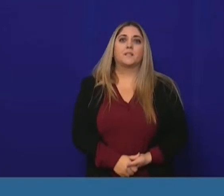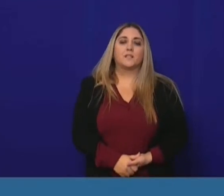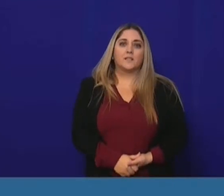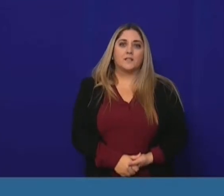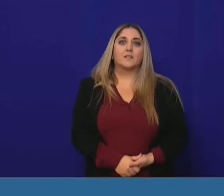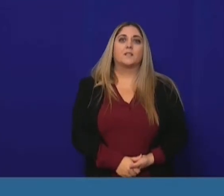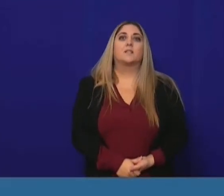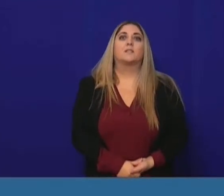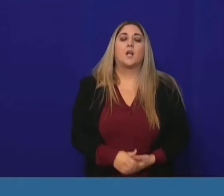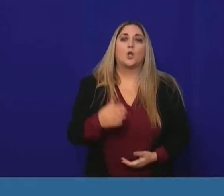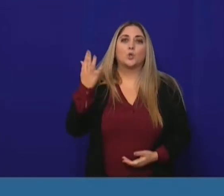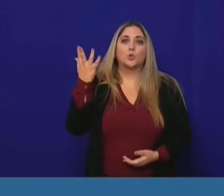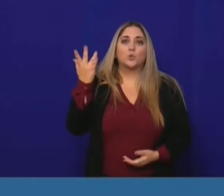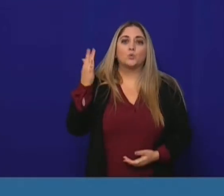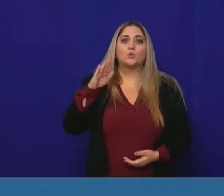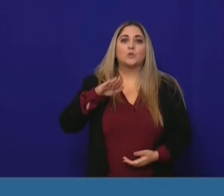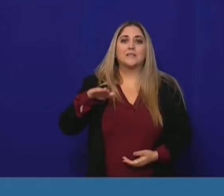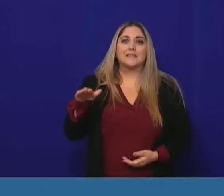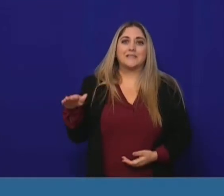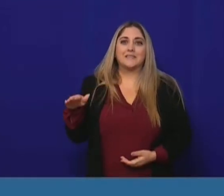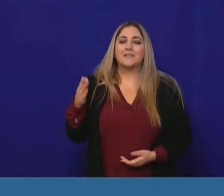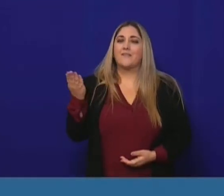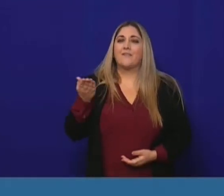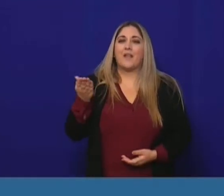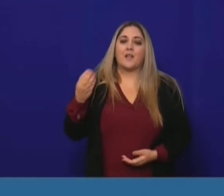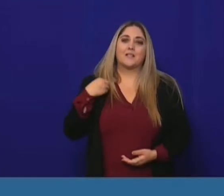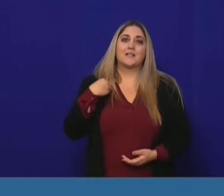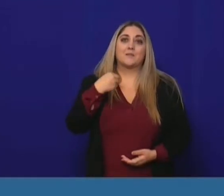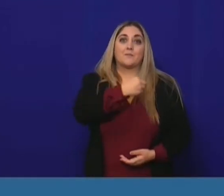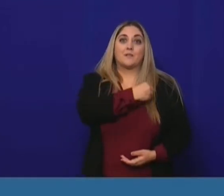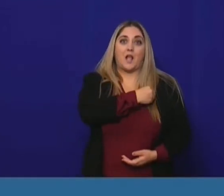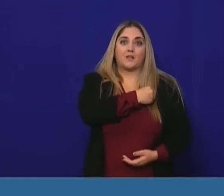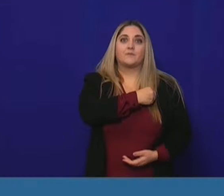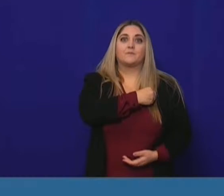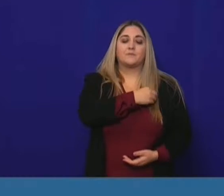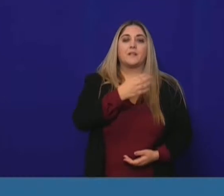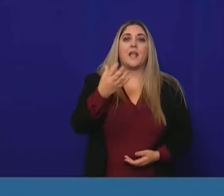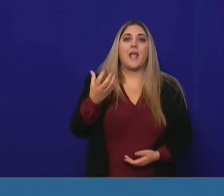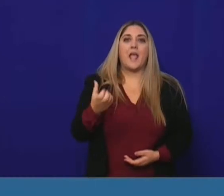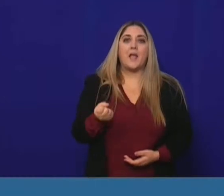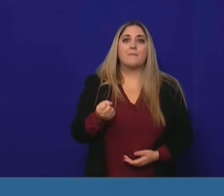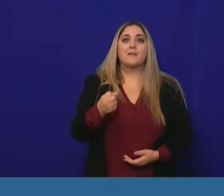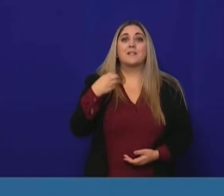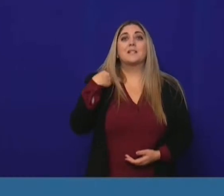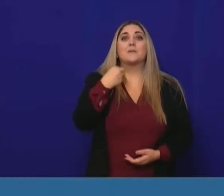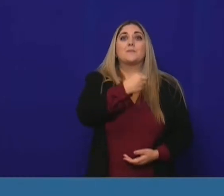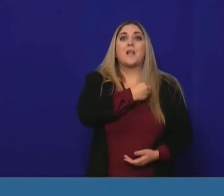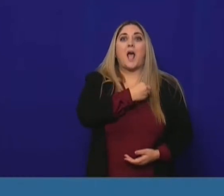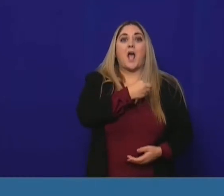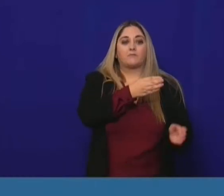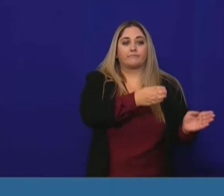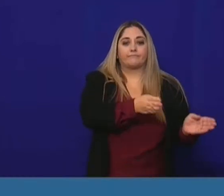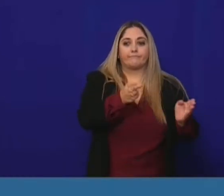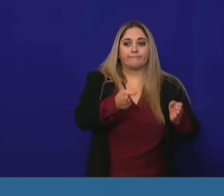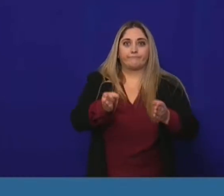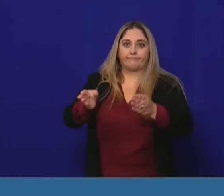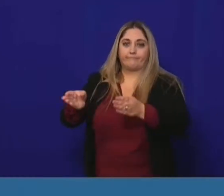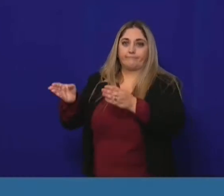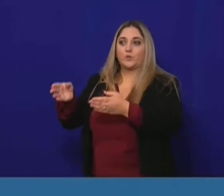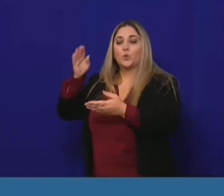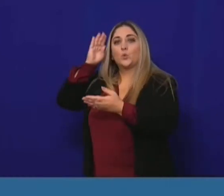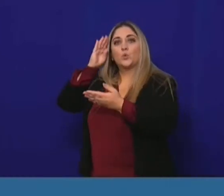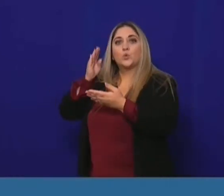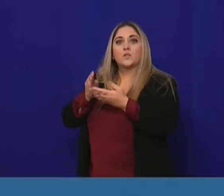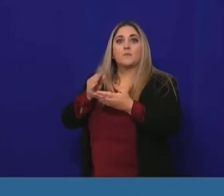Ħala numru ta' nies li kollna fl-isptarijiet tagħna għandna diversi isptarijiet issa fejn qegħdin jieħdu ħsieb